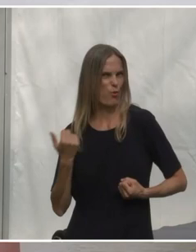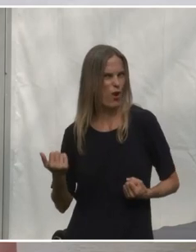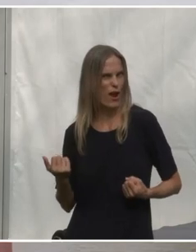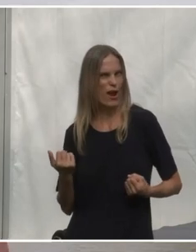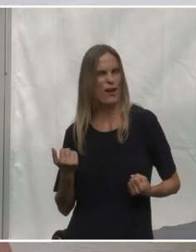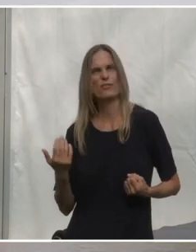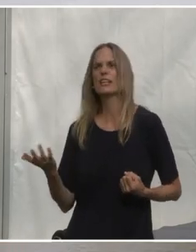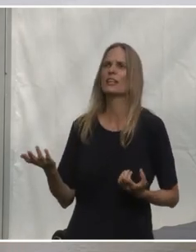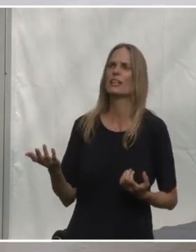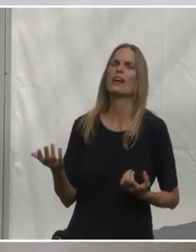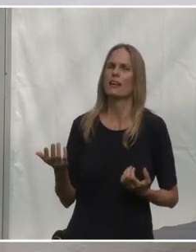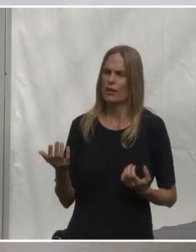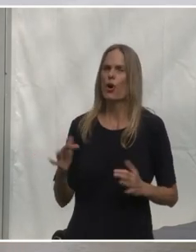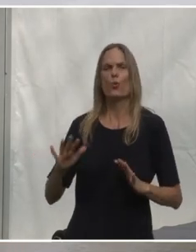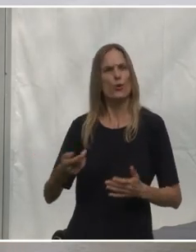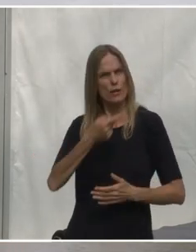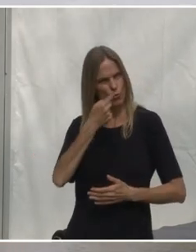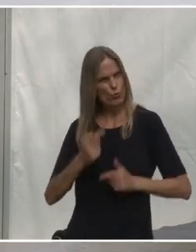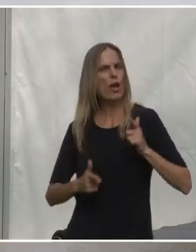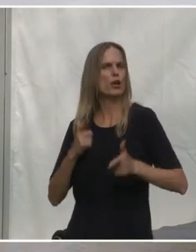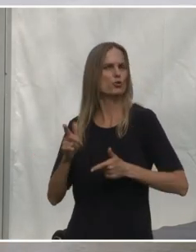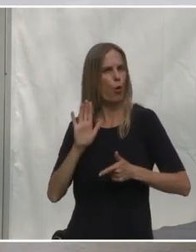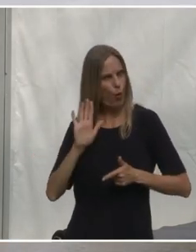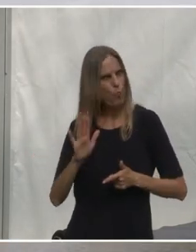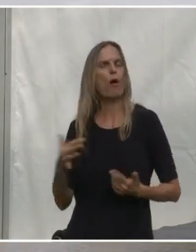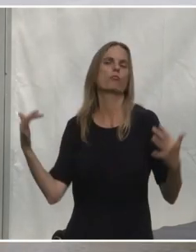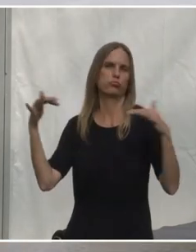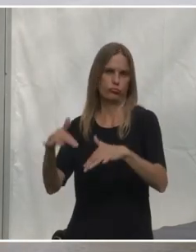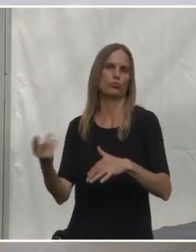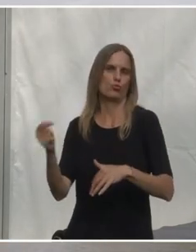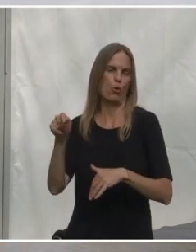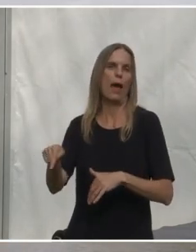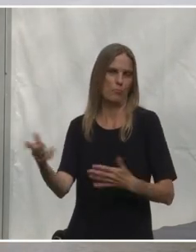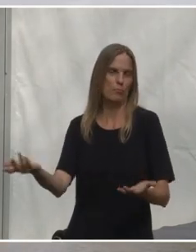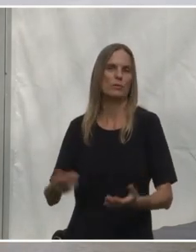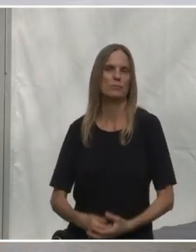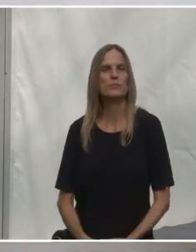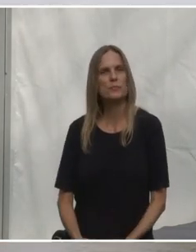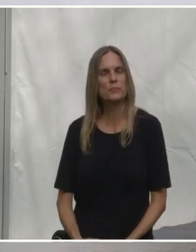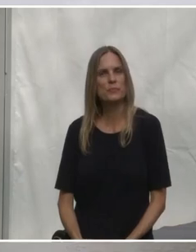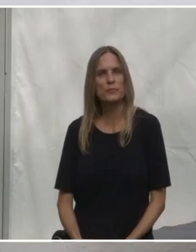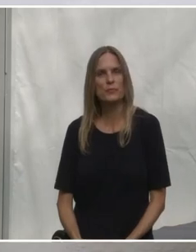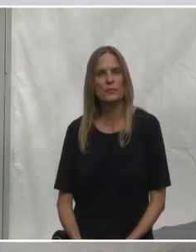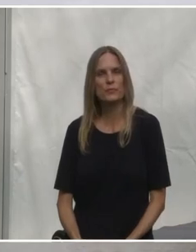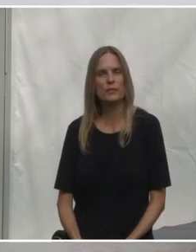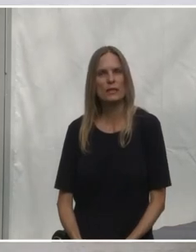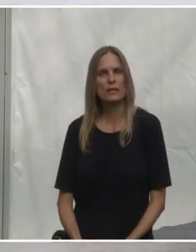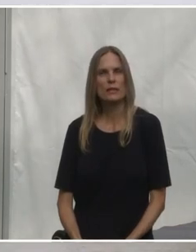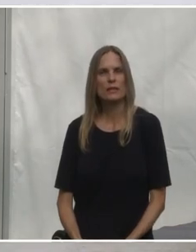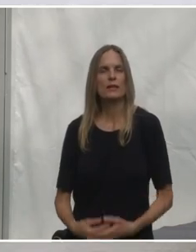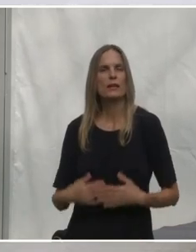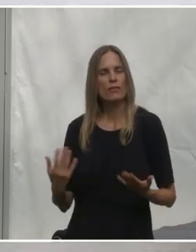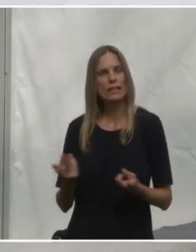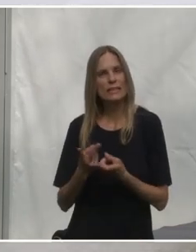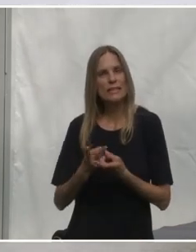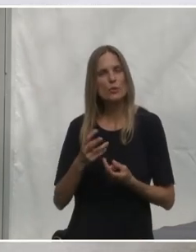men. Then they come. Of course, we're speaking of a subset of men in that sense. So, and such